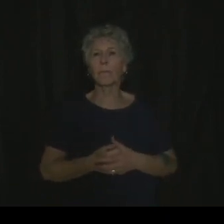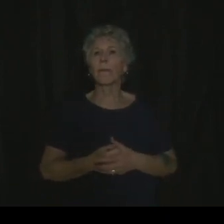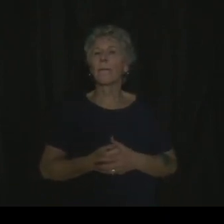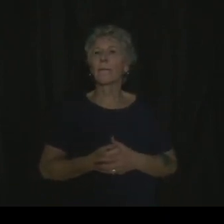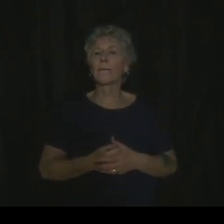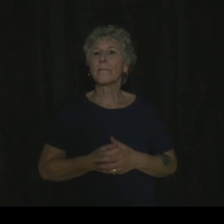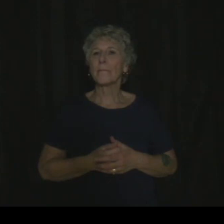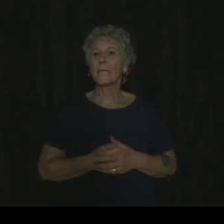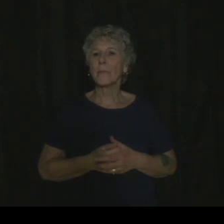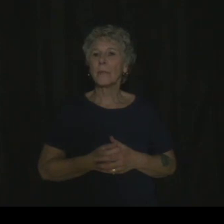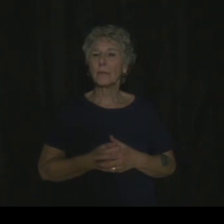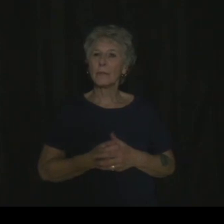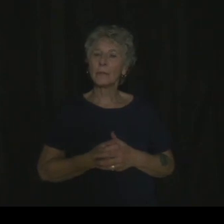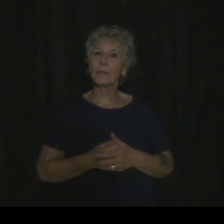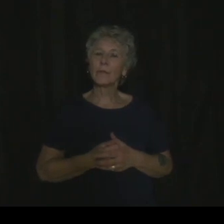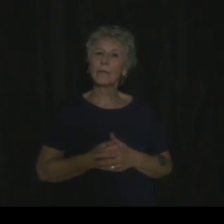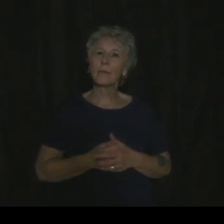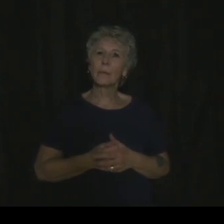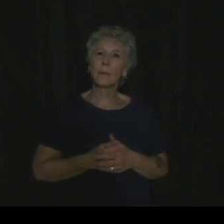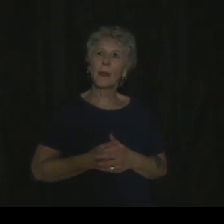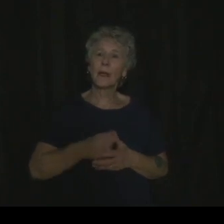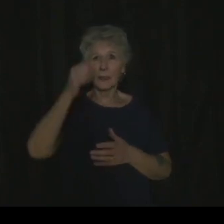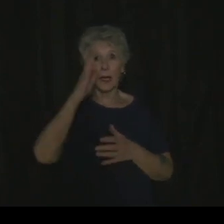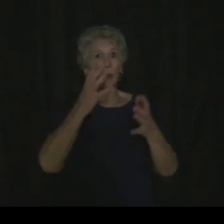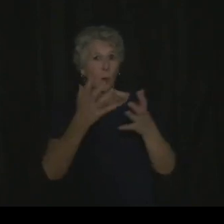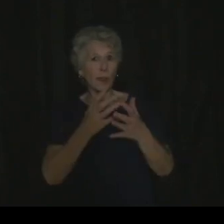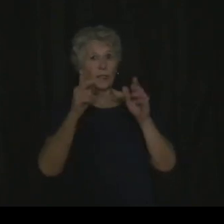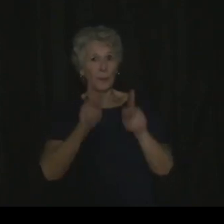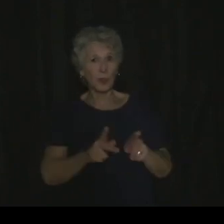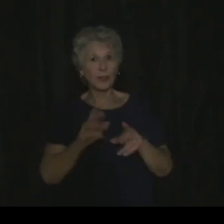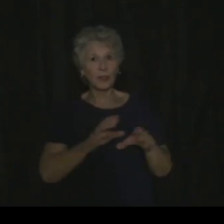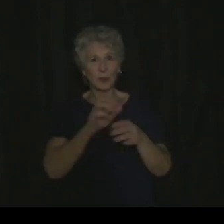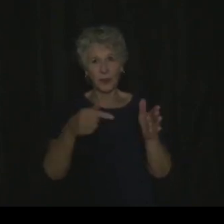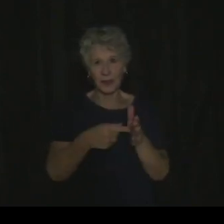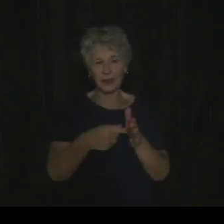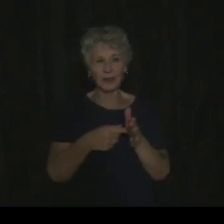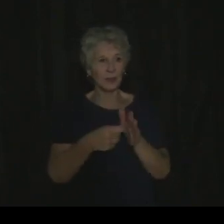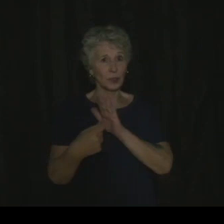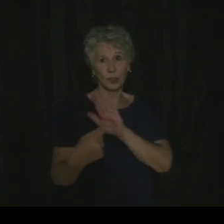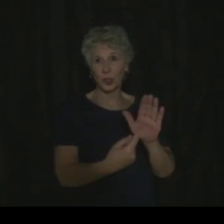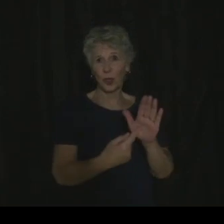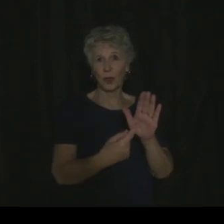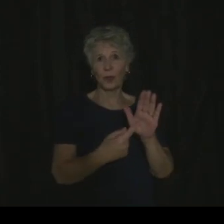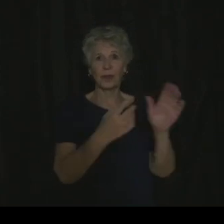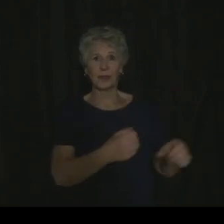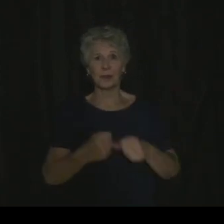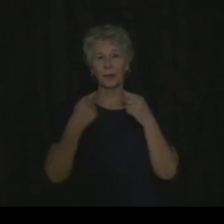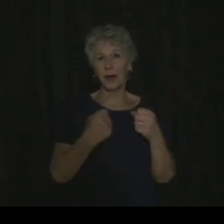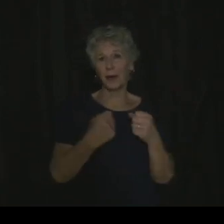that he wanted a person to do this to show his power, and so he chose somebody who already had it in his heart